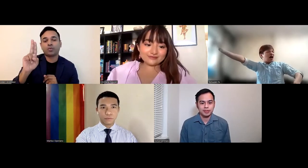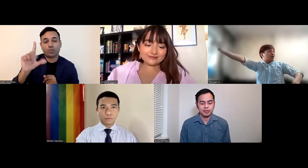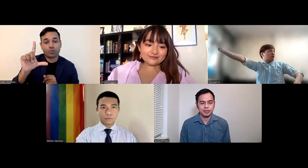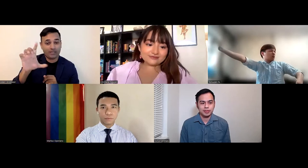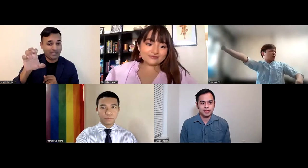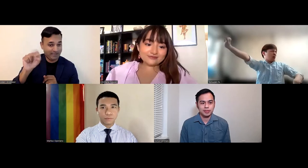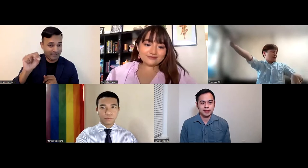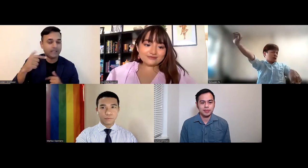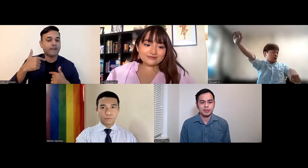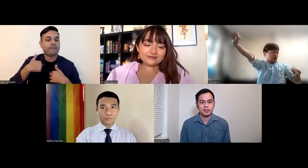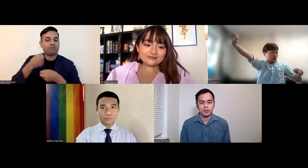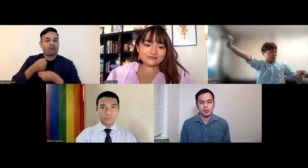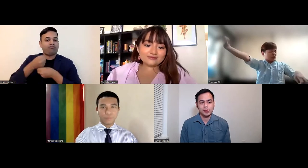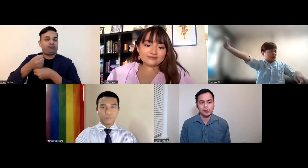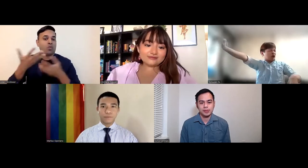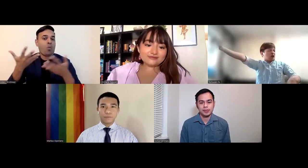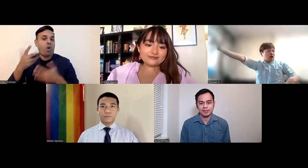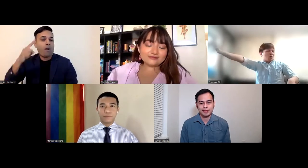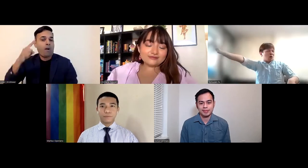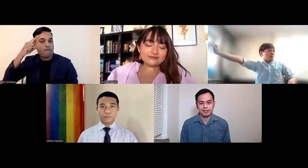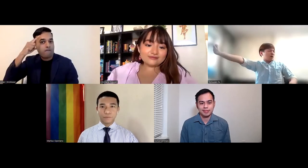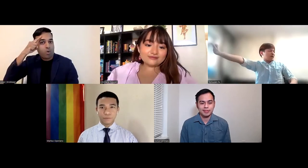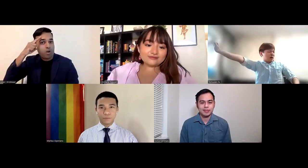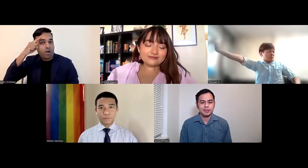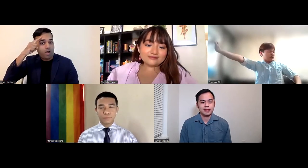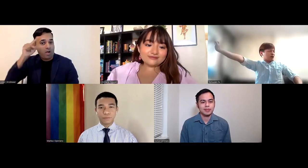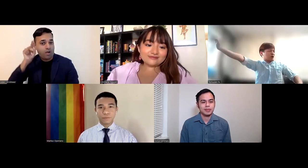my disability is a cerebral palsy,